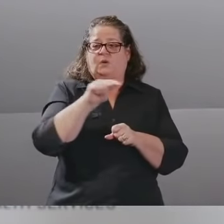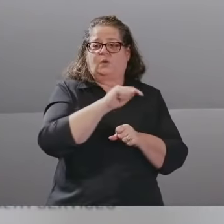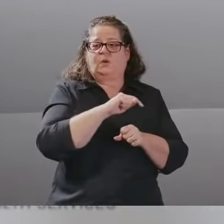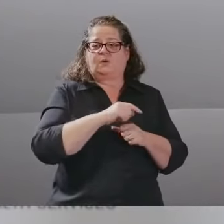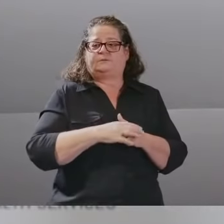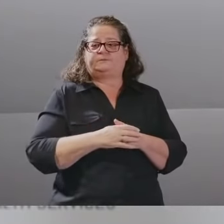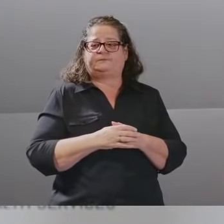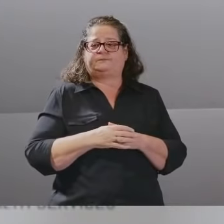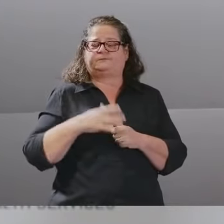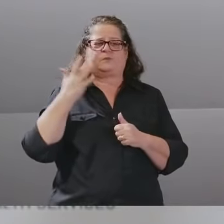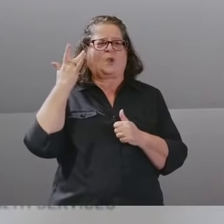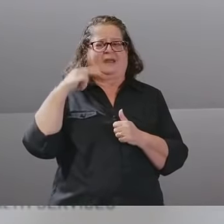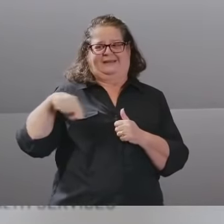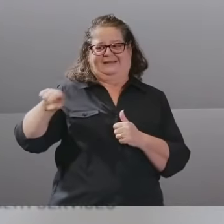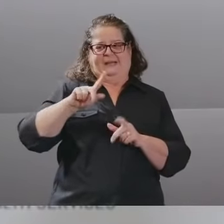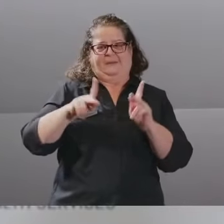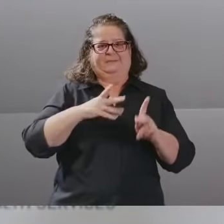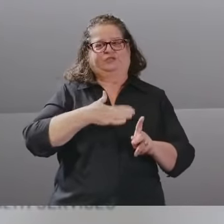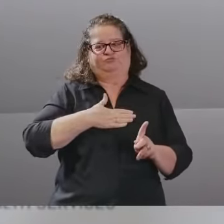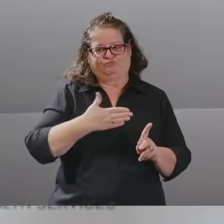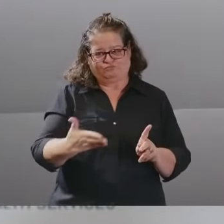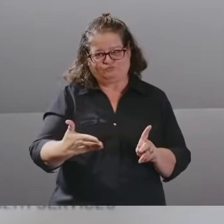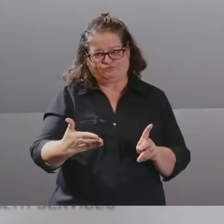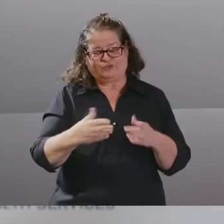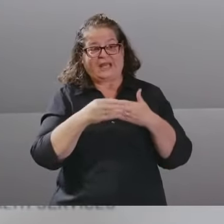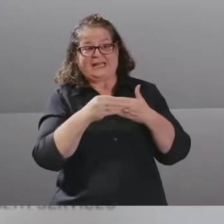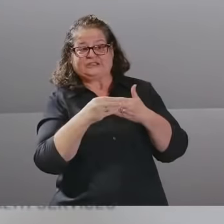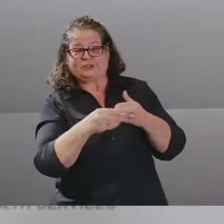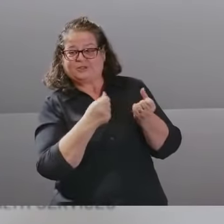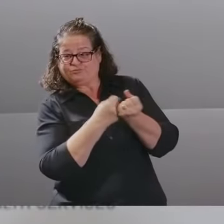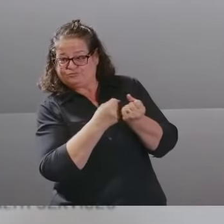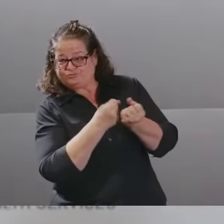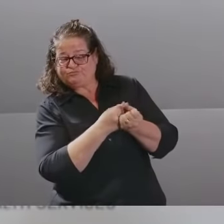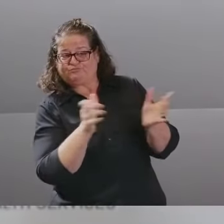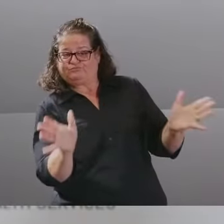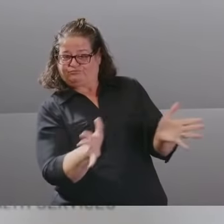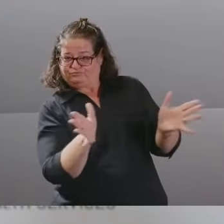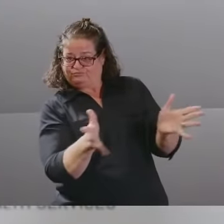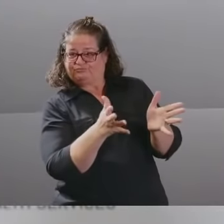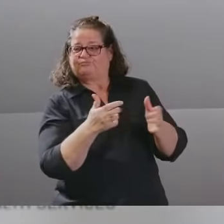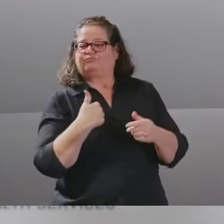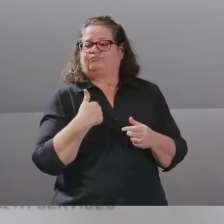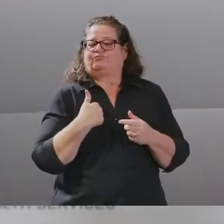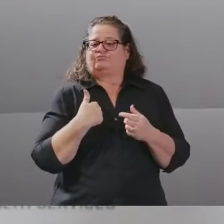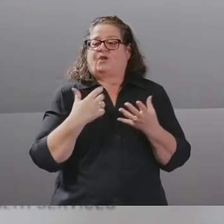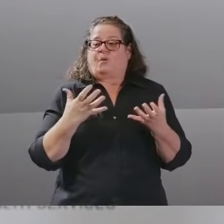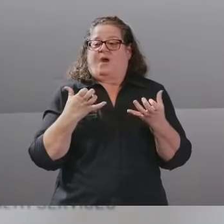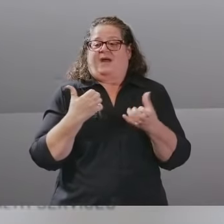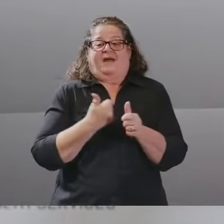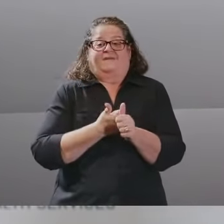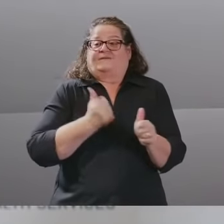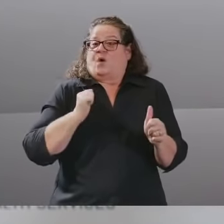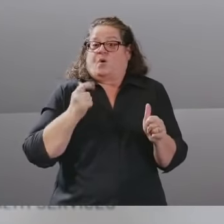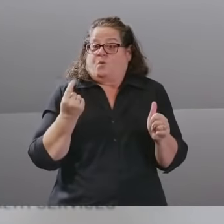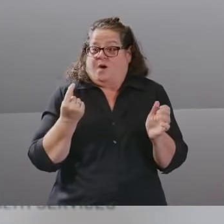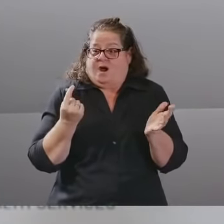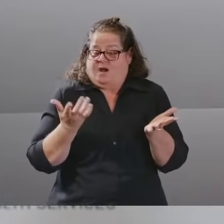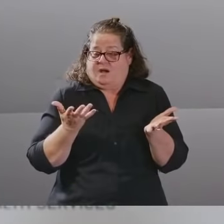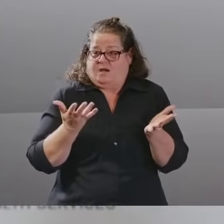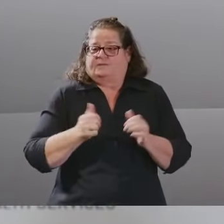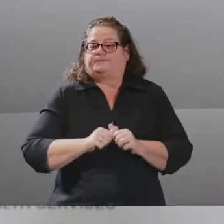and local leadership. And what I want to avoid is some of the division